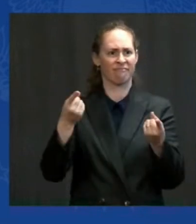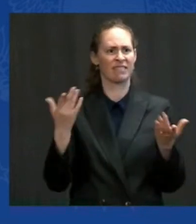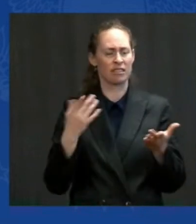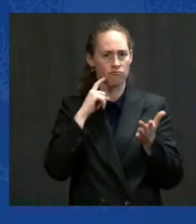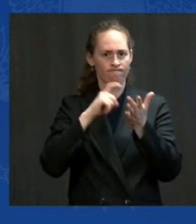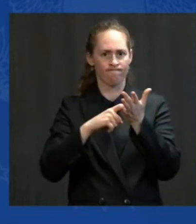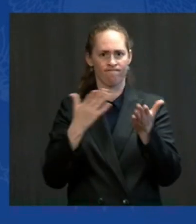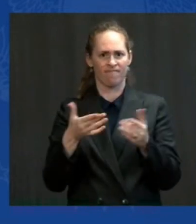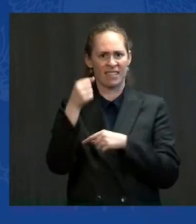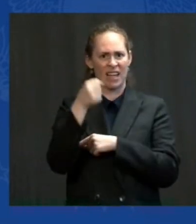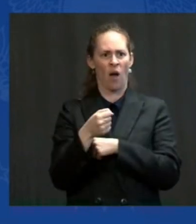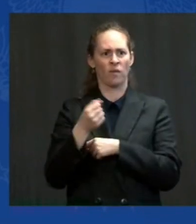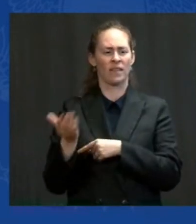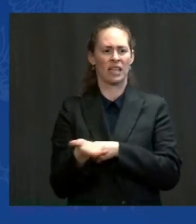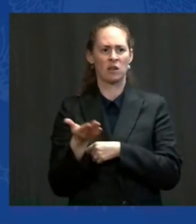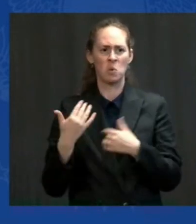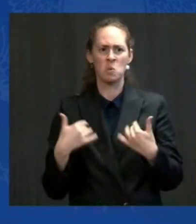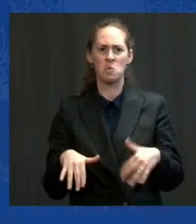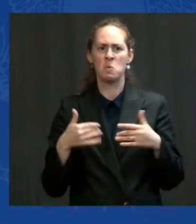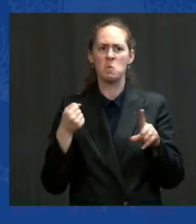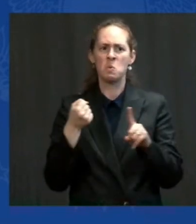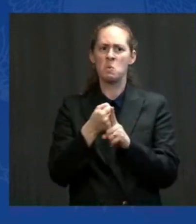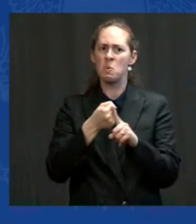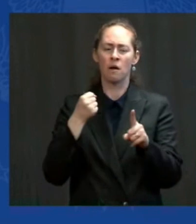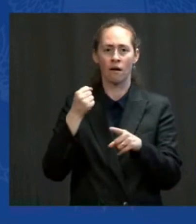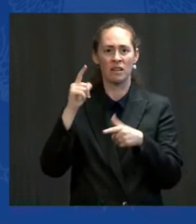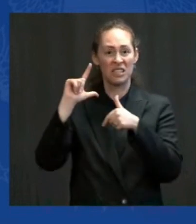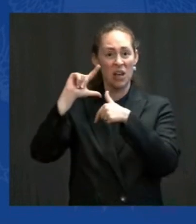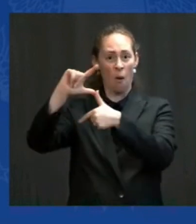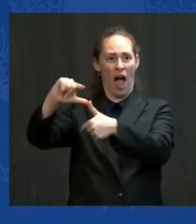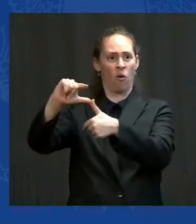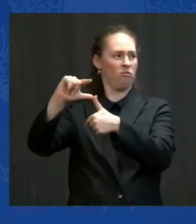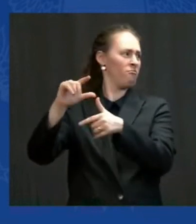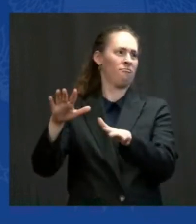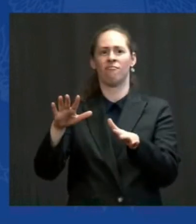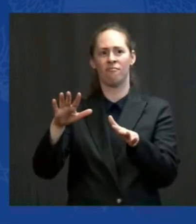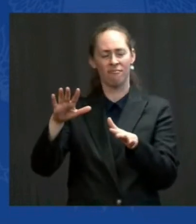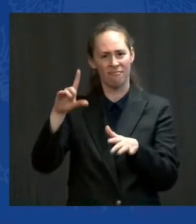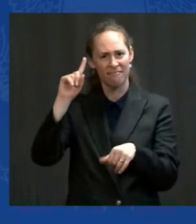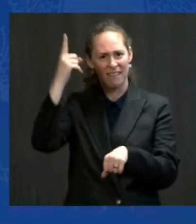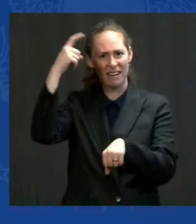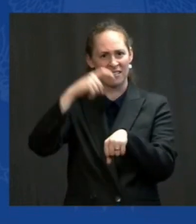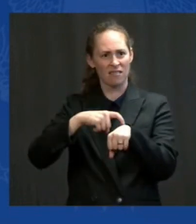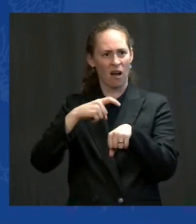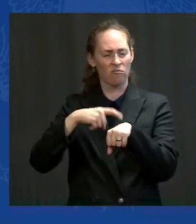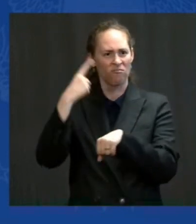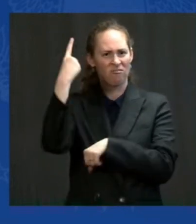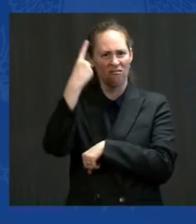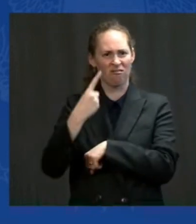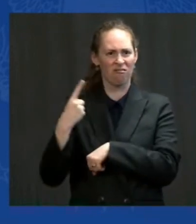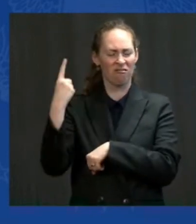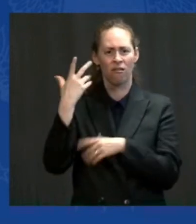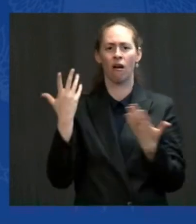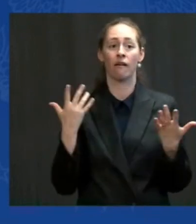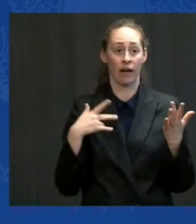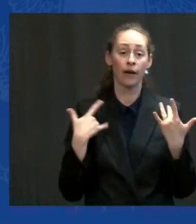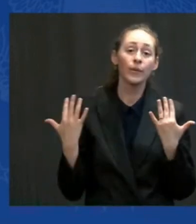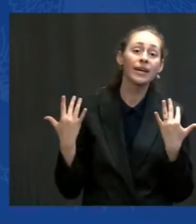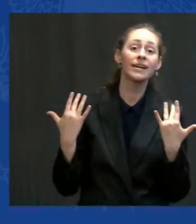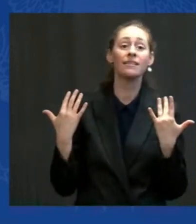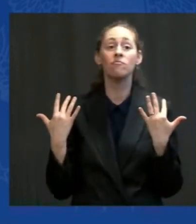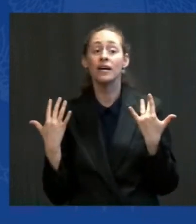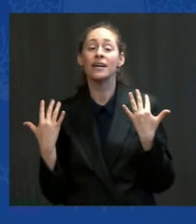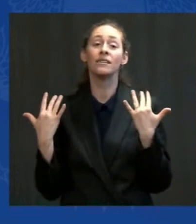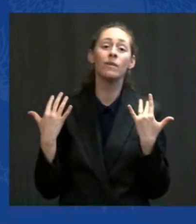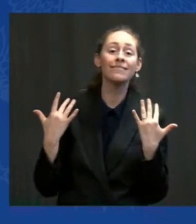you just had a nearly unprecedented tornado. We can't wait any longer to deal with climate crisis. We see it with our